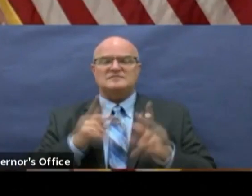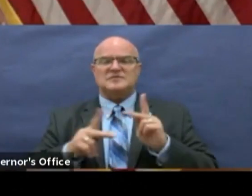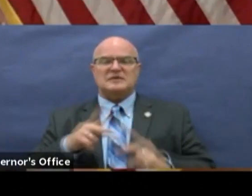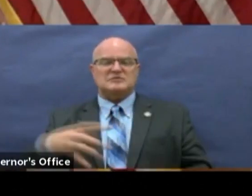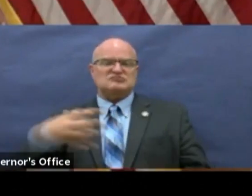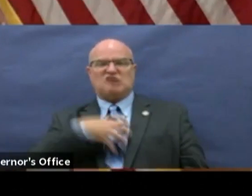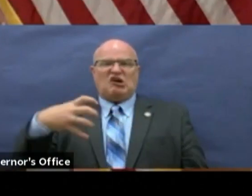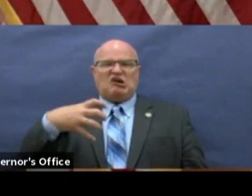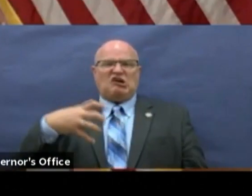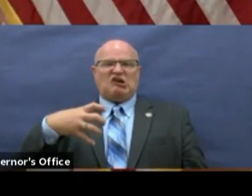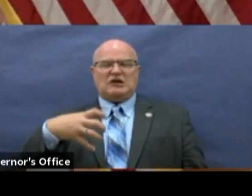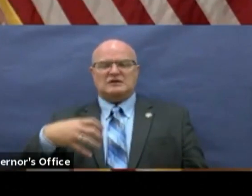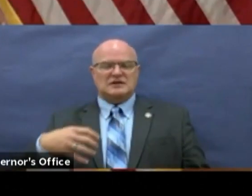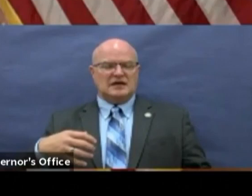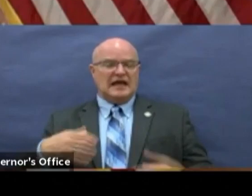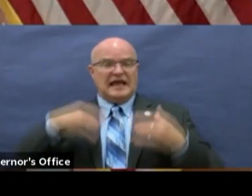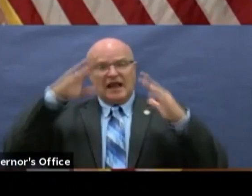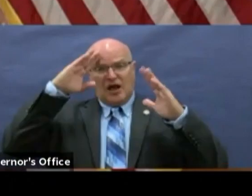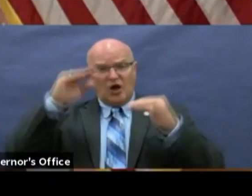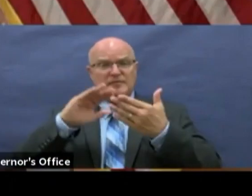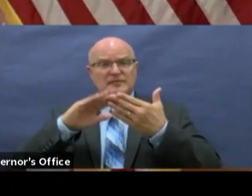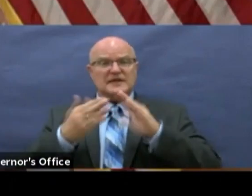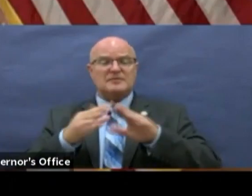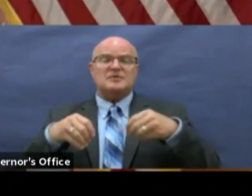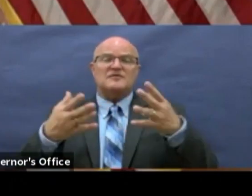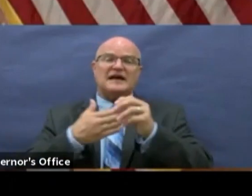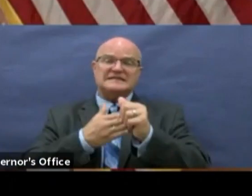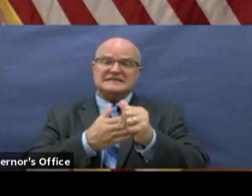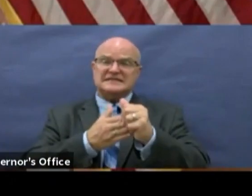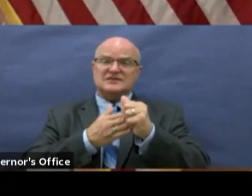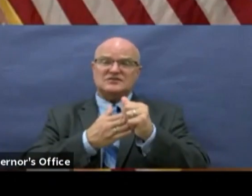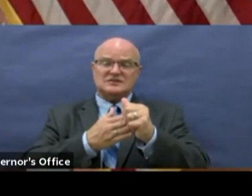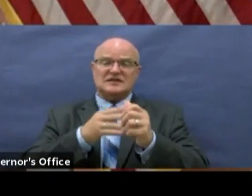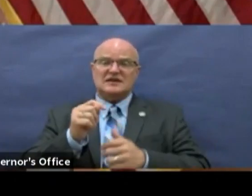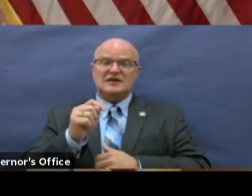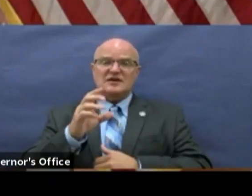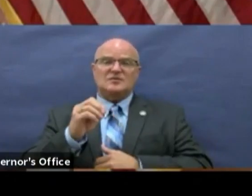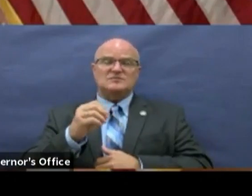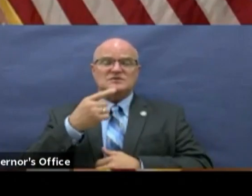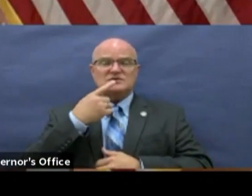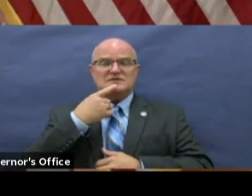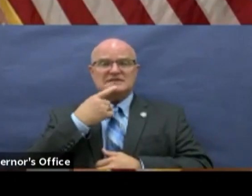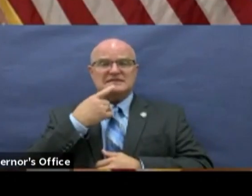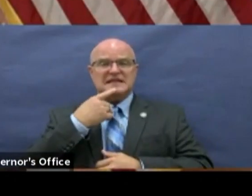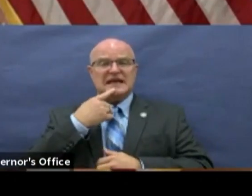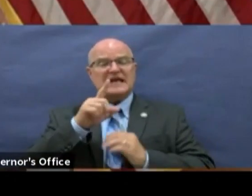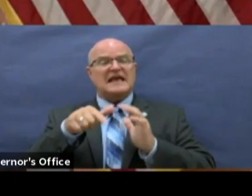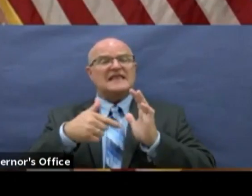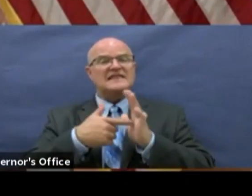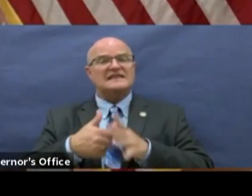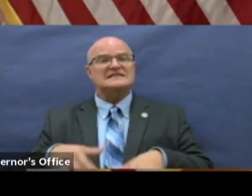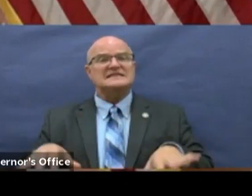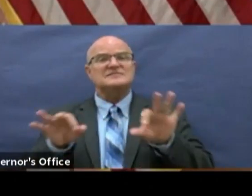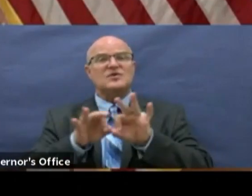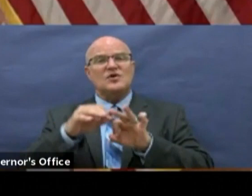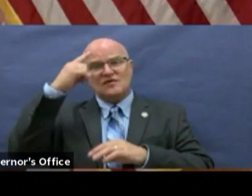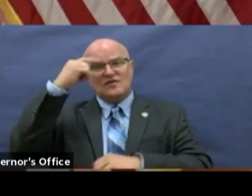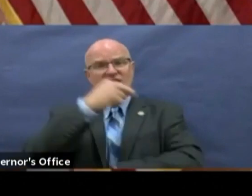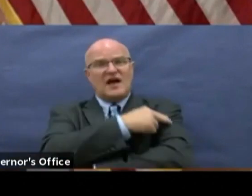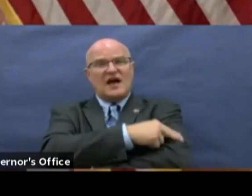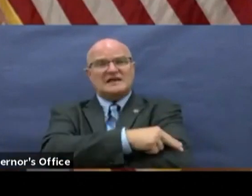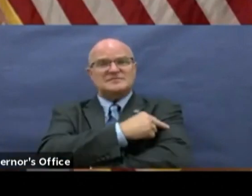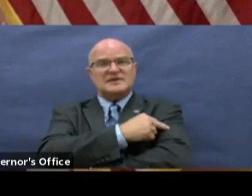and I hope it's the community that provides the leadership to say this is critical for our hospitals.